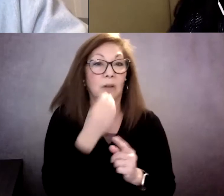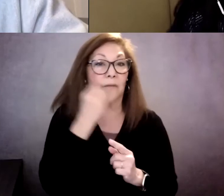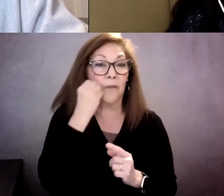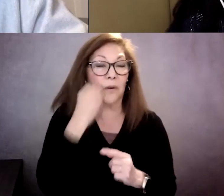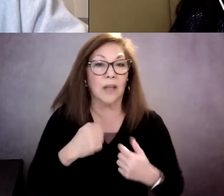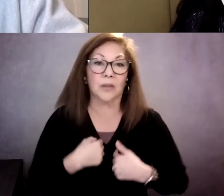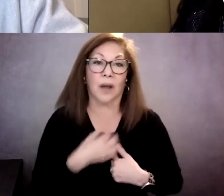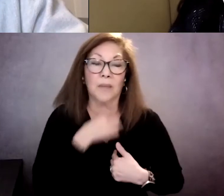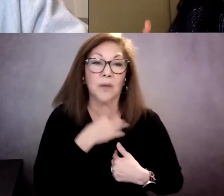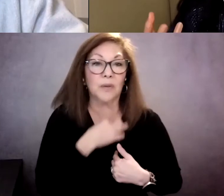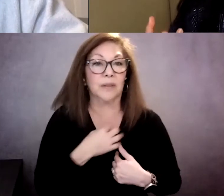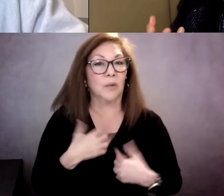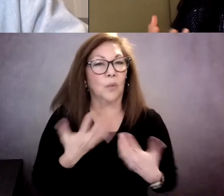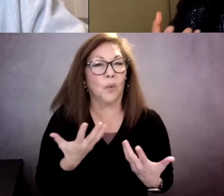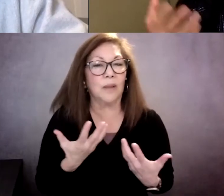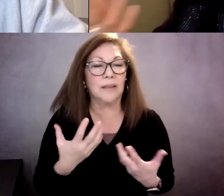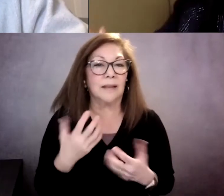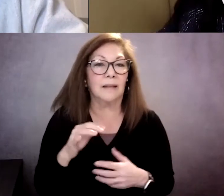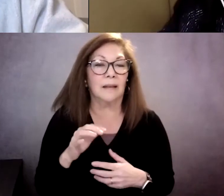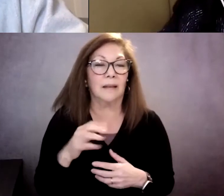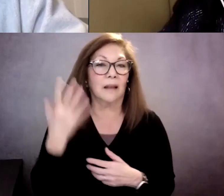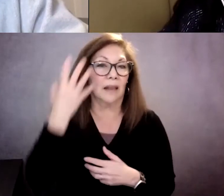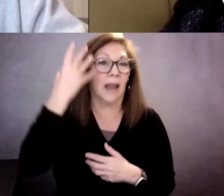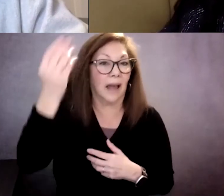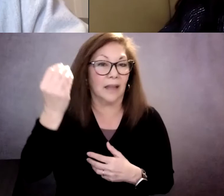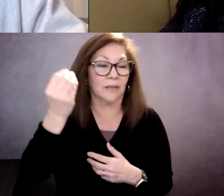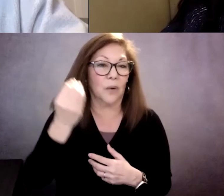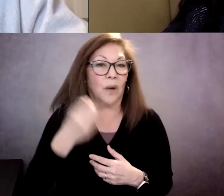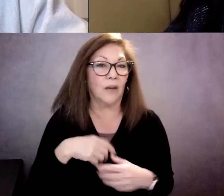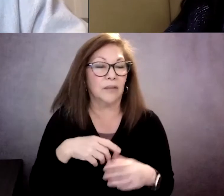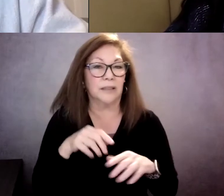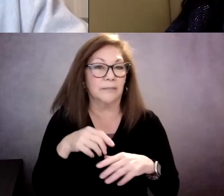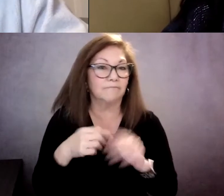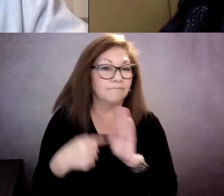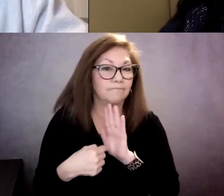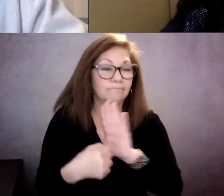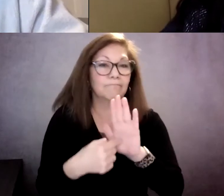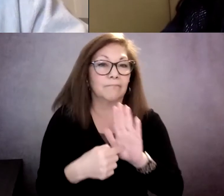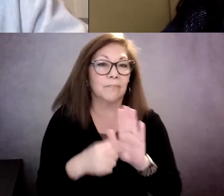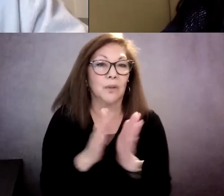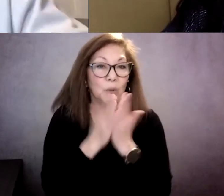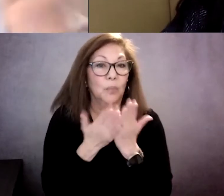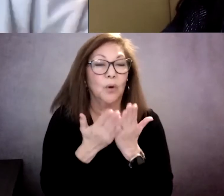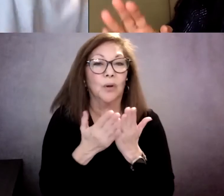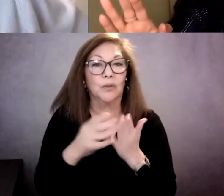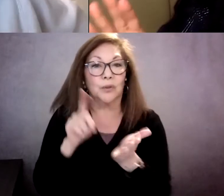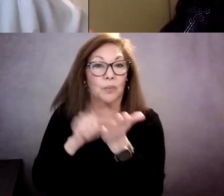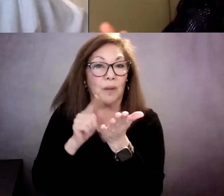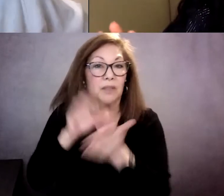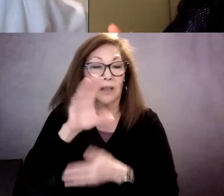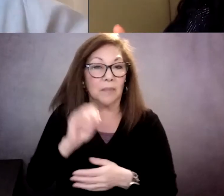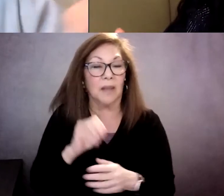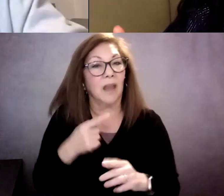was like to go out and pitch this book to publishers, right? Totally. Yeah. Right? And what